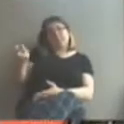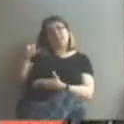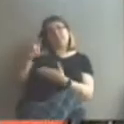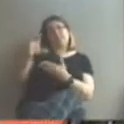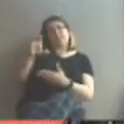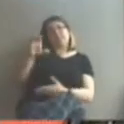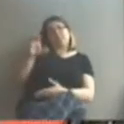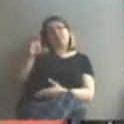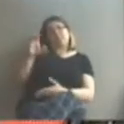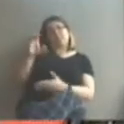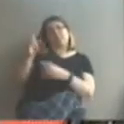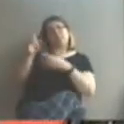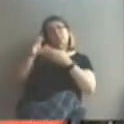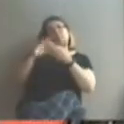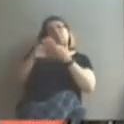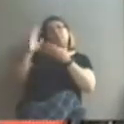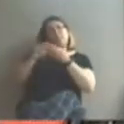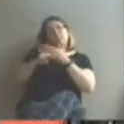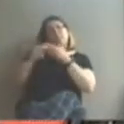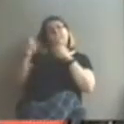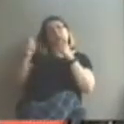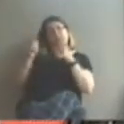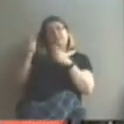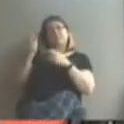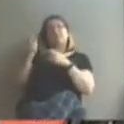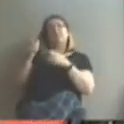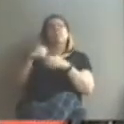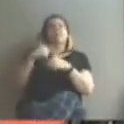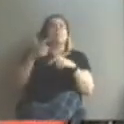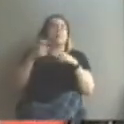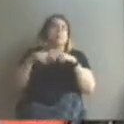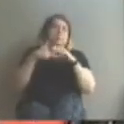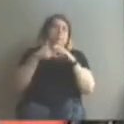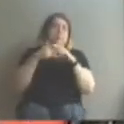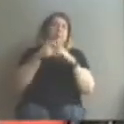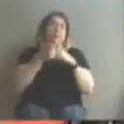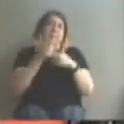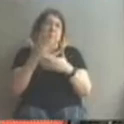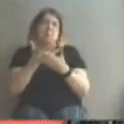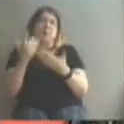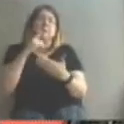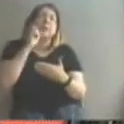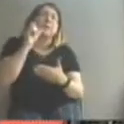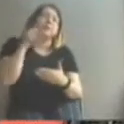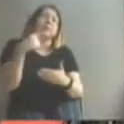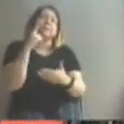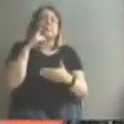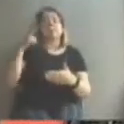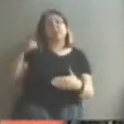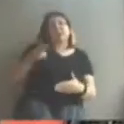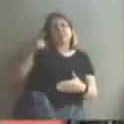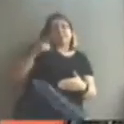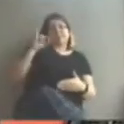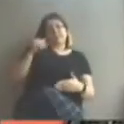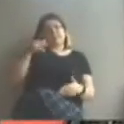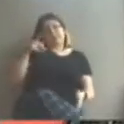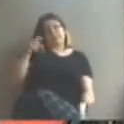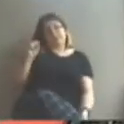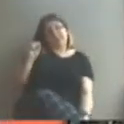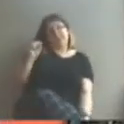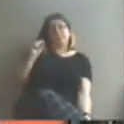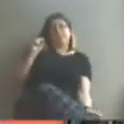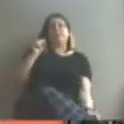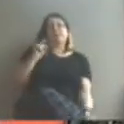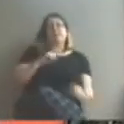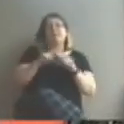curriculum management to the CAO. Now I want to pause and just explain a couple of things, not just on the history of JCPS, but also